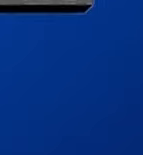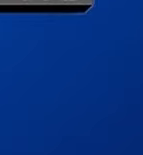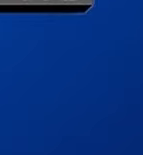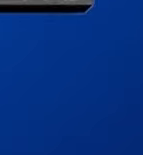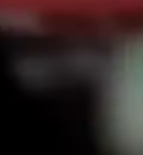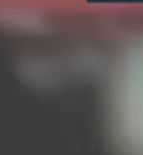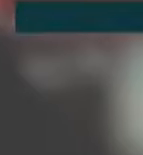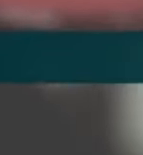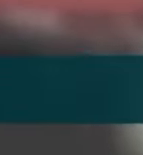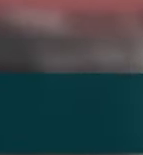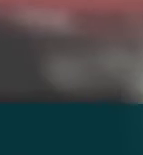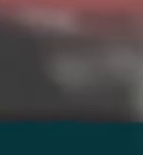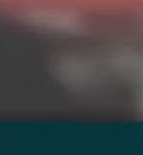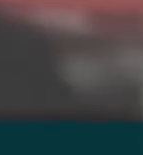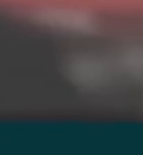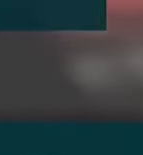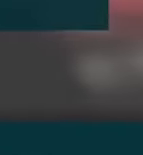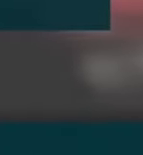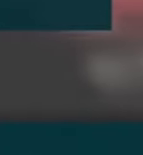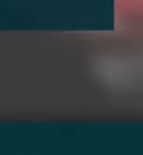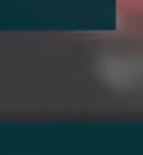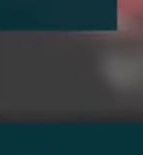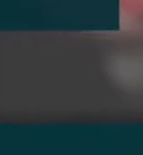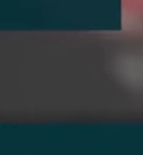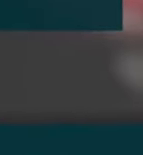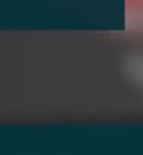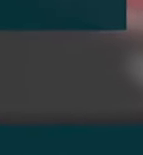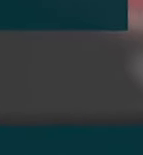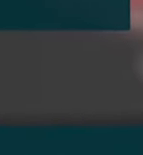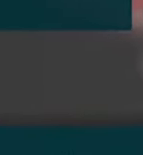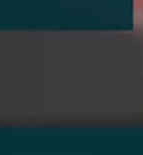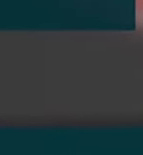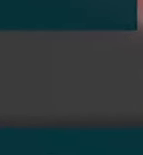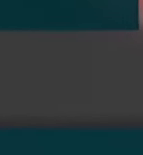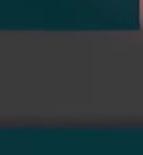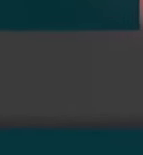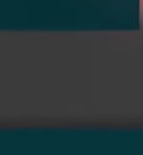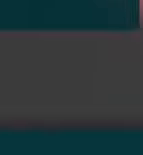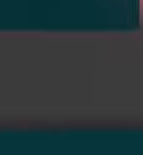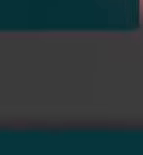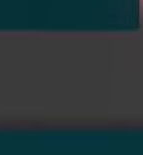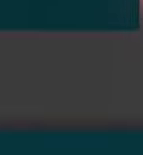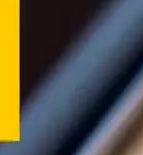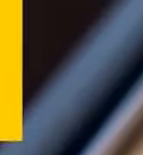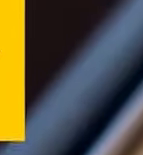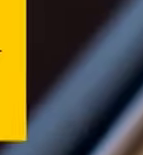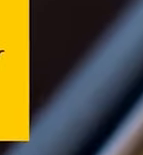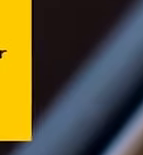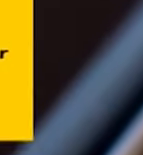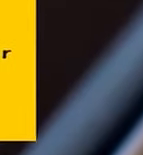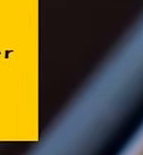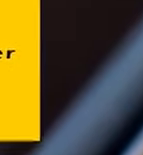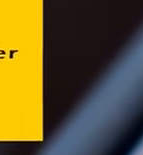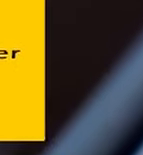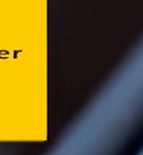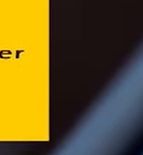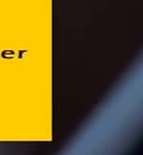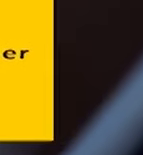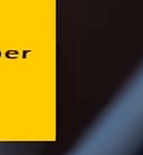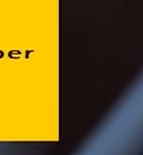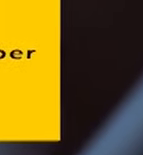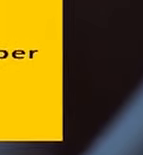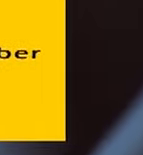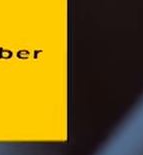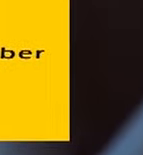set have to pay. Pay your TV license at NetBank with the details provided on screen. Or use your cell